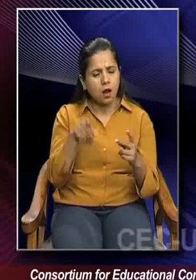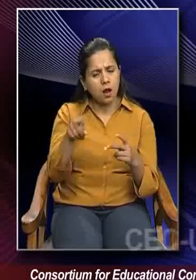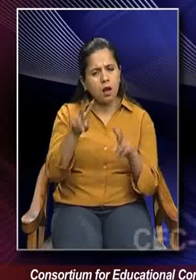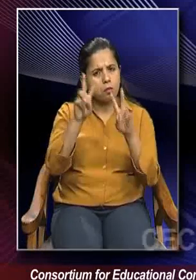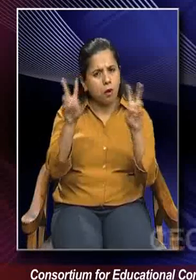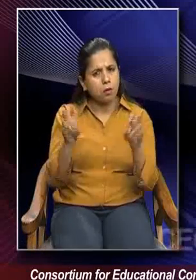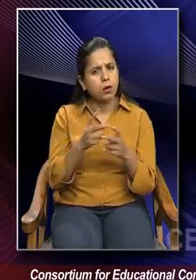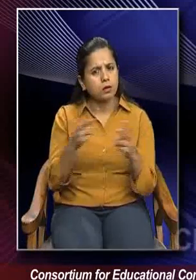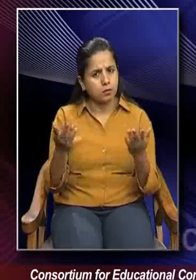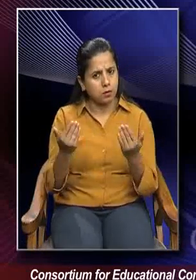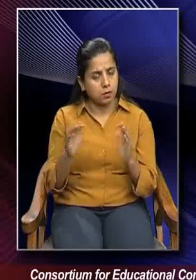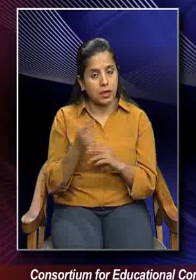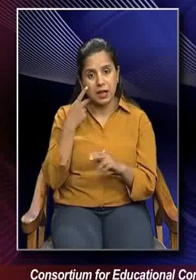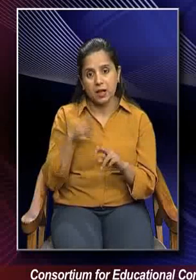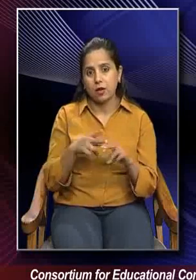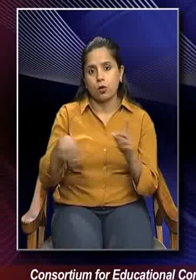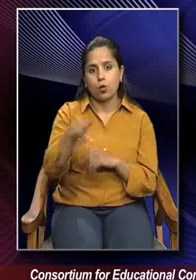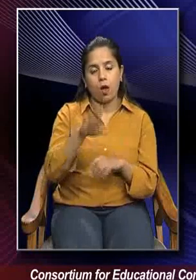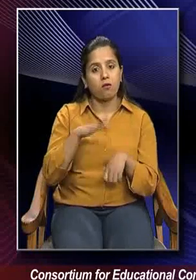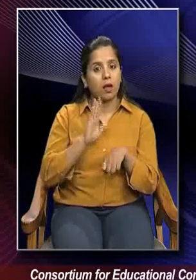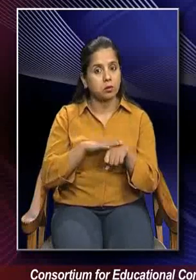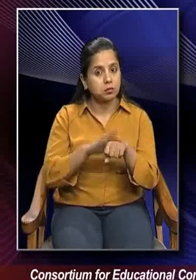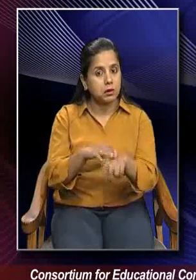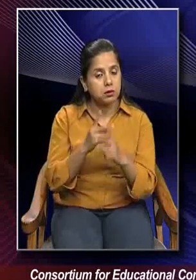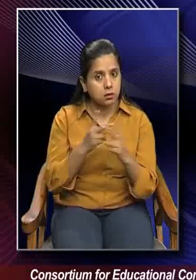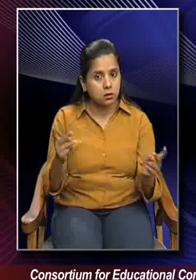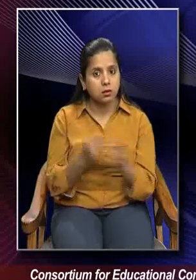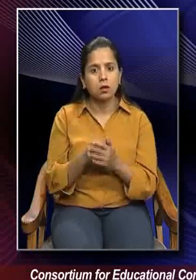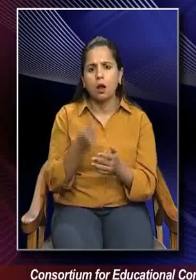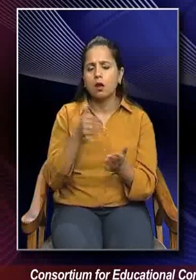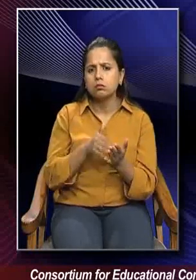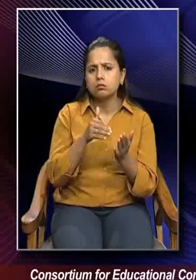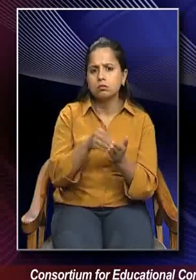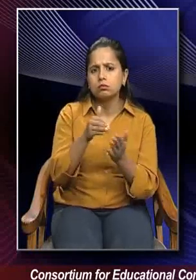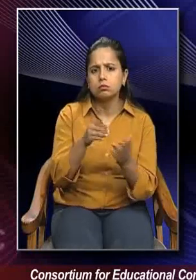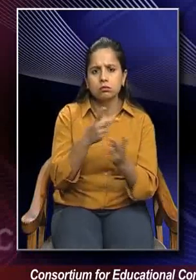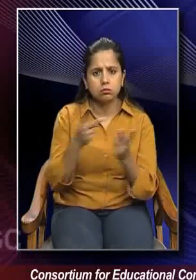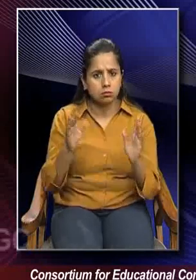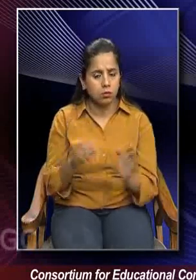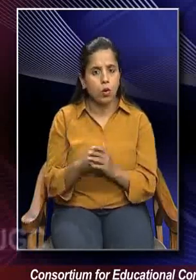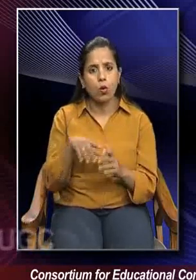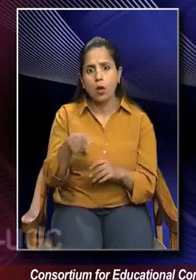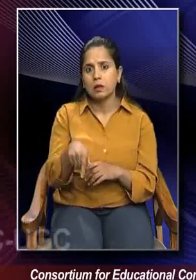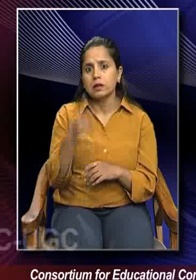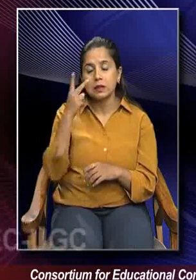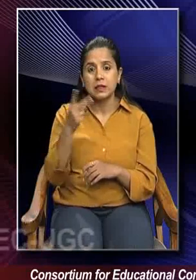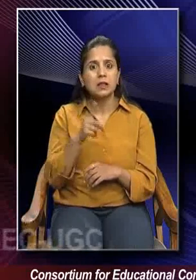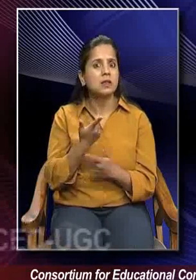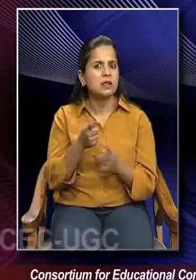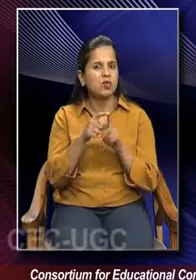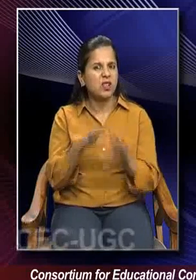conditions. If you are experiencing persistent or severe